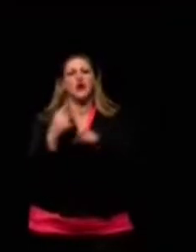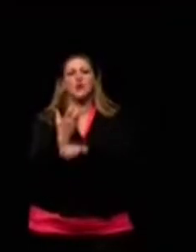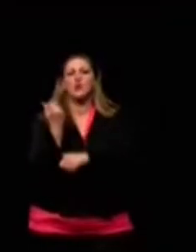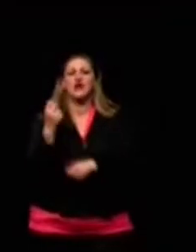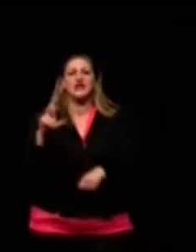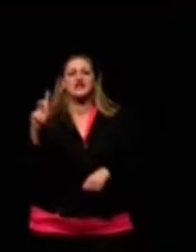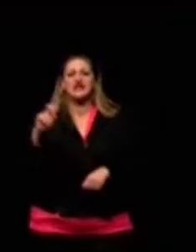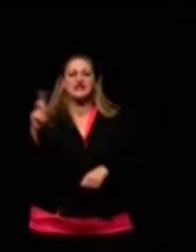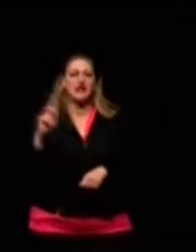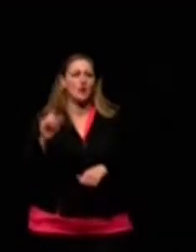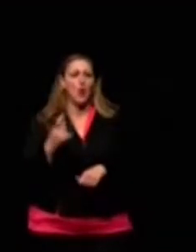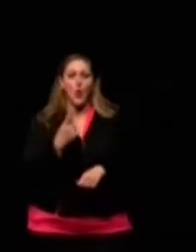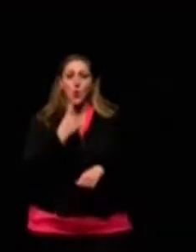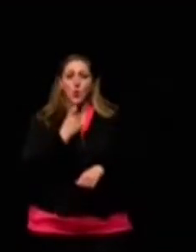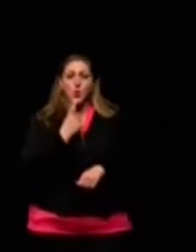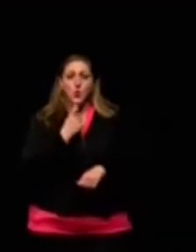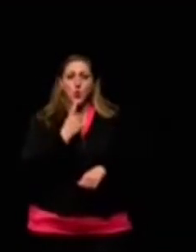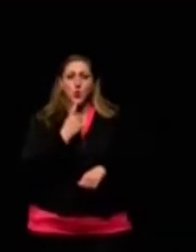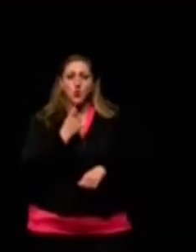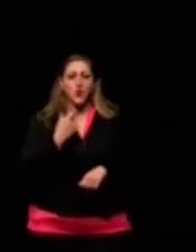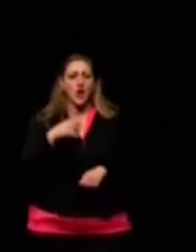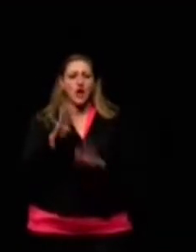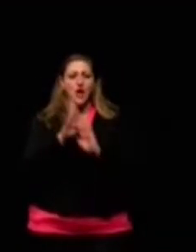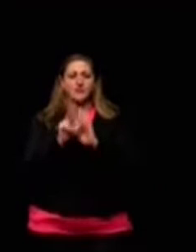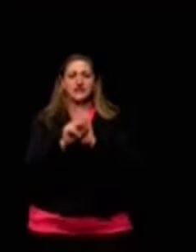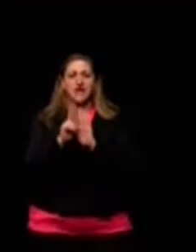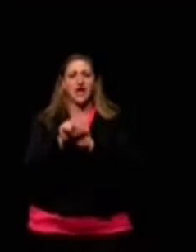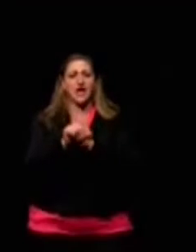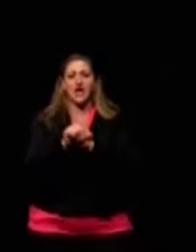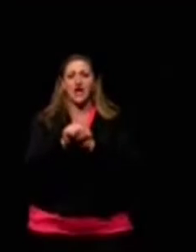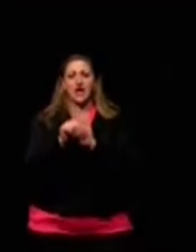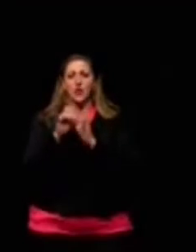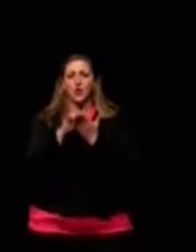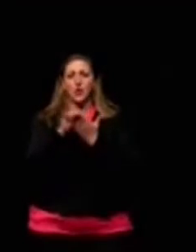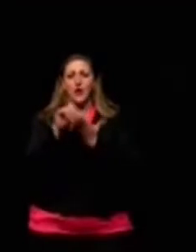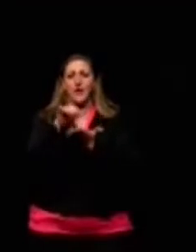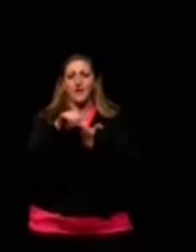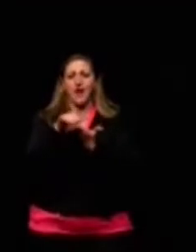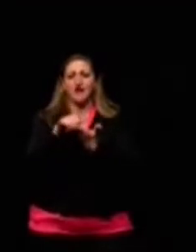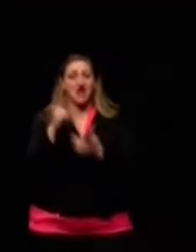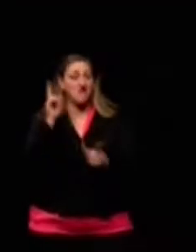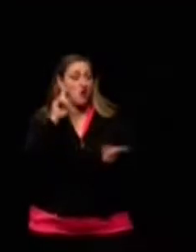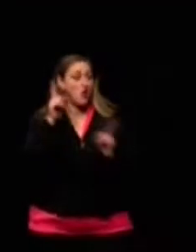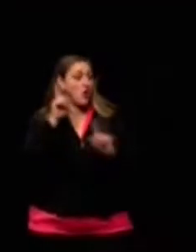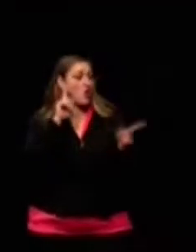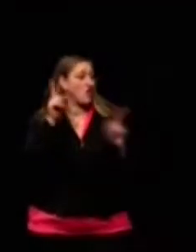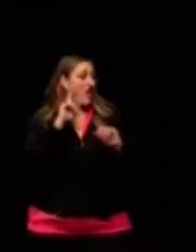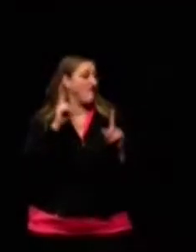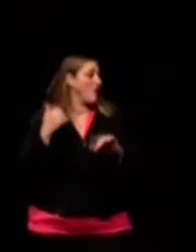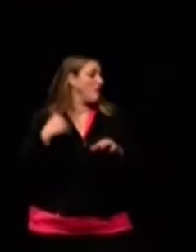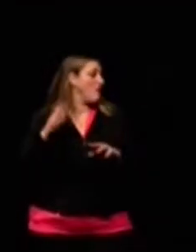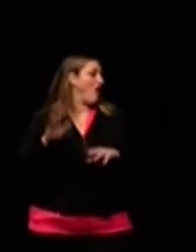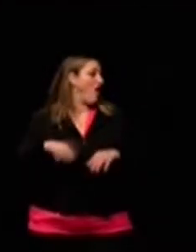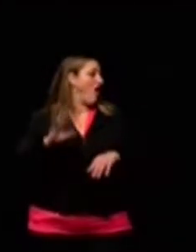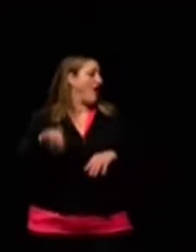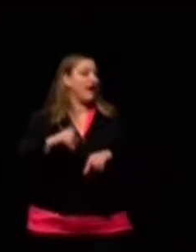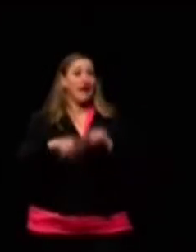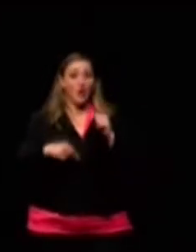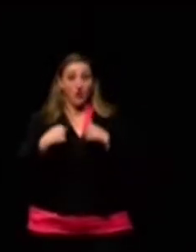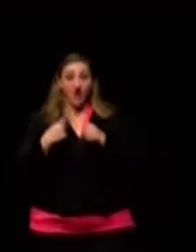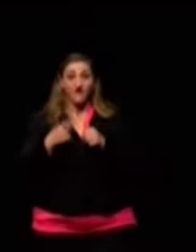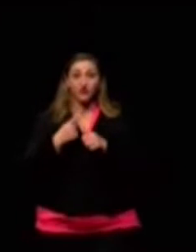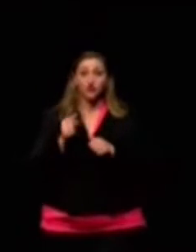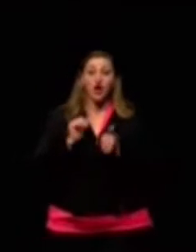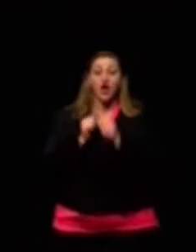Democrat in red upstate New York. I'd heard all of that before from naysayers when I first ran